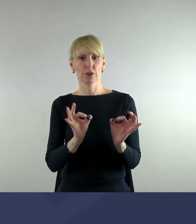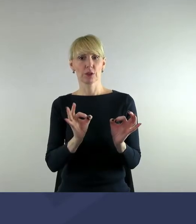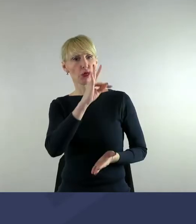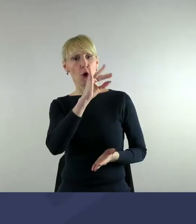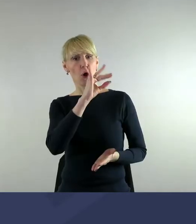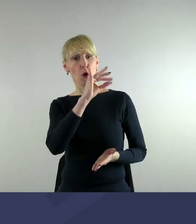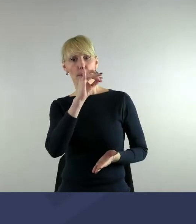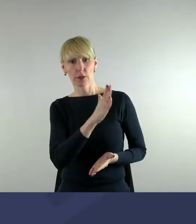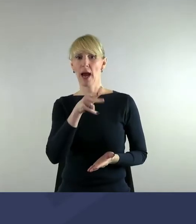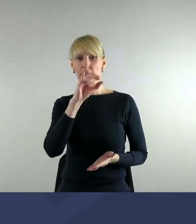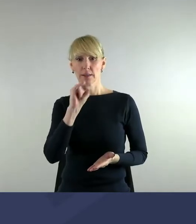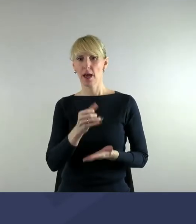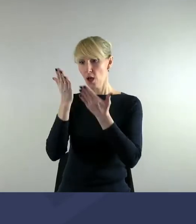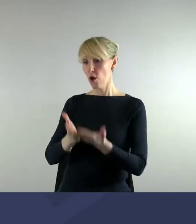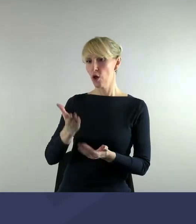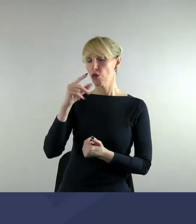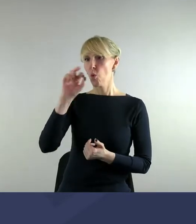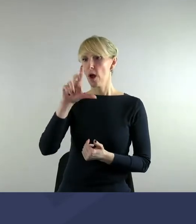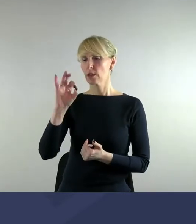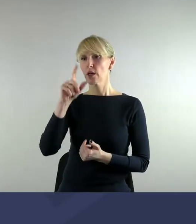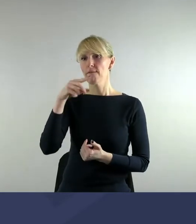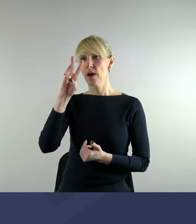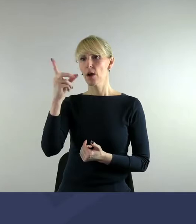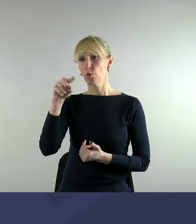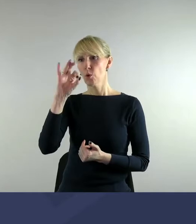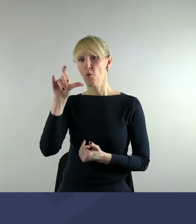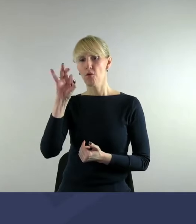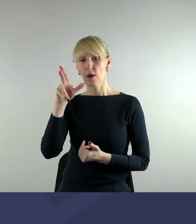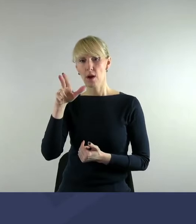be hosted by Tomasz Płatański and Tomasz Dąbrówka.